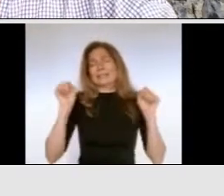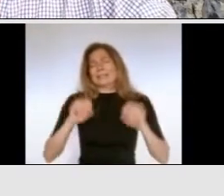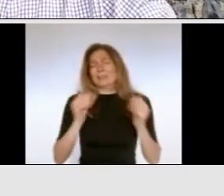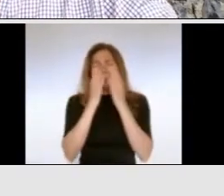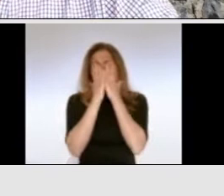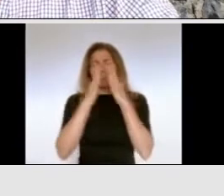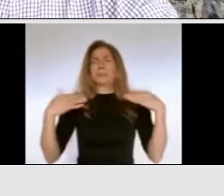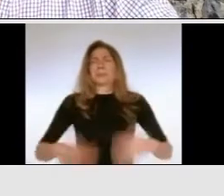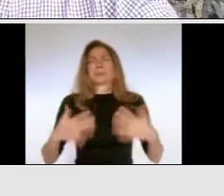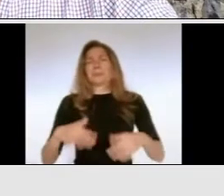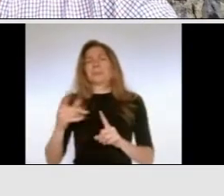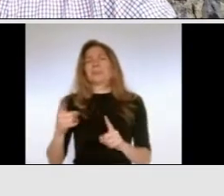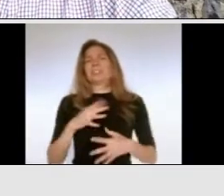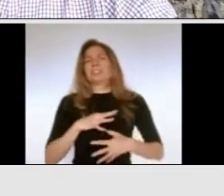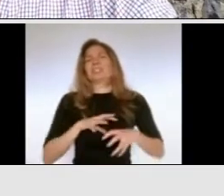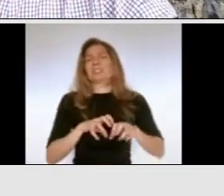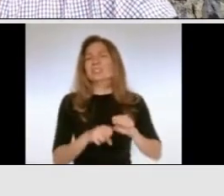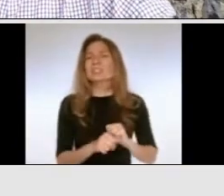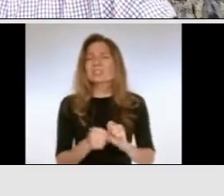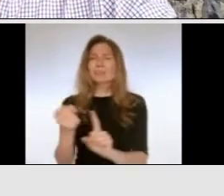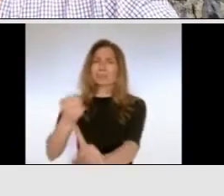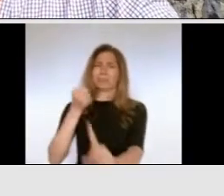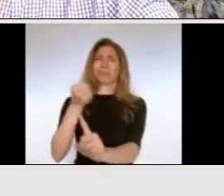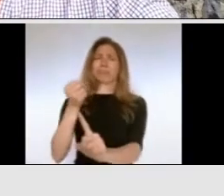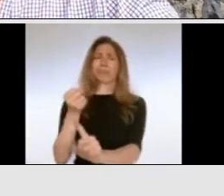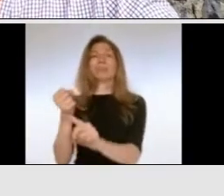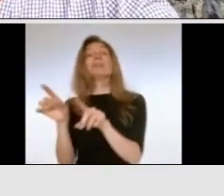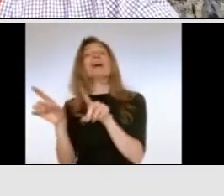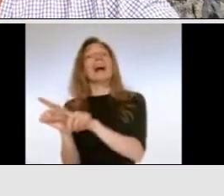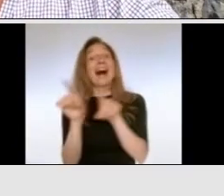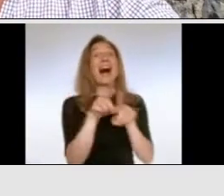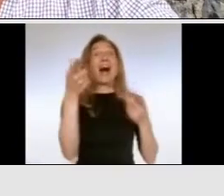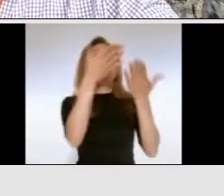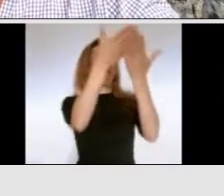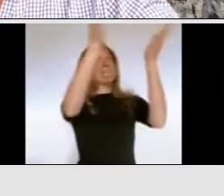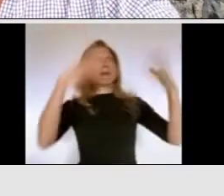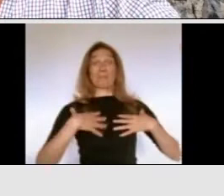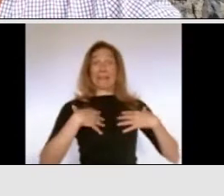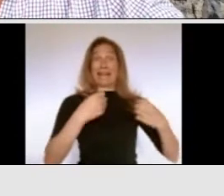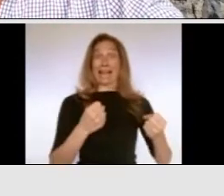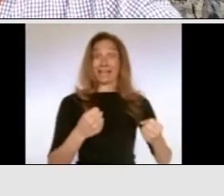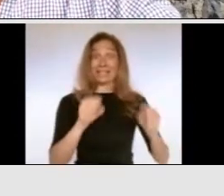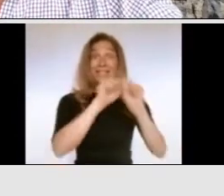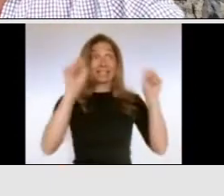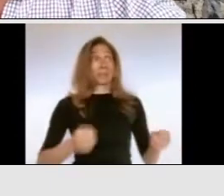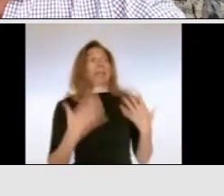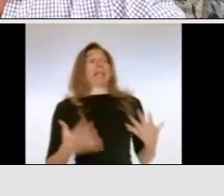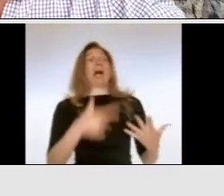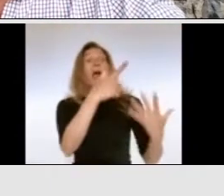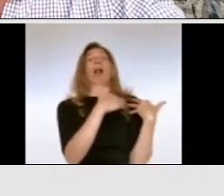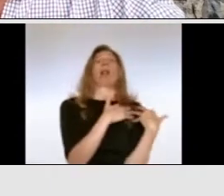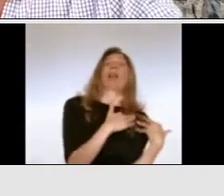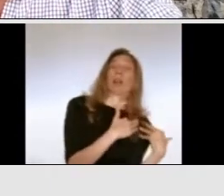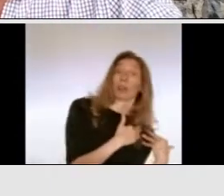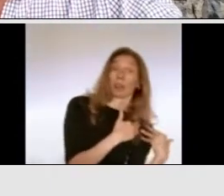tragedy. And it's also a huge public health systems challenge right now as we speak.